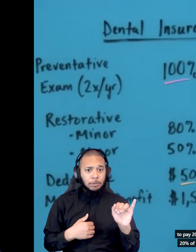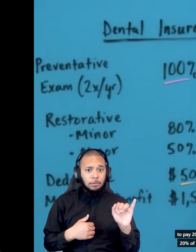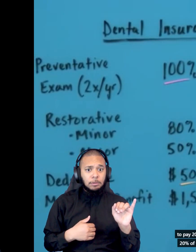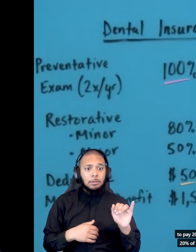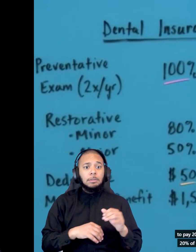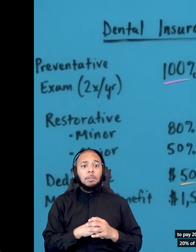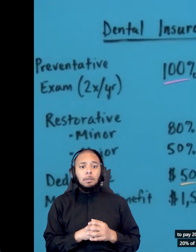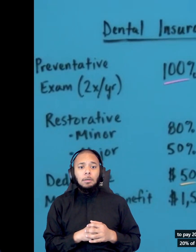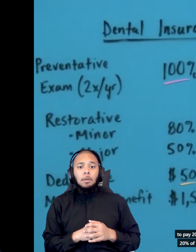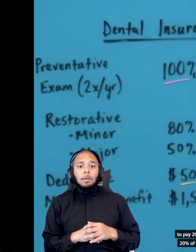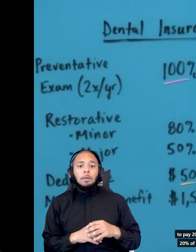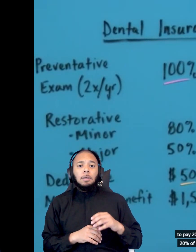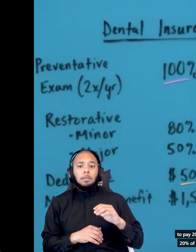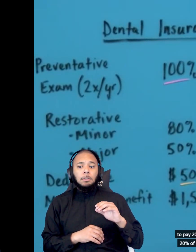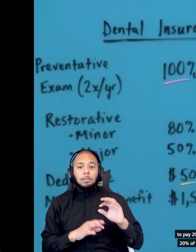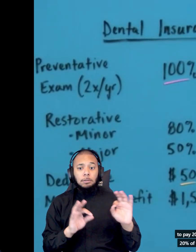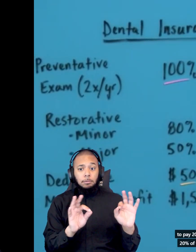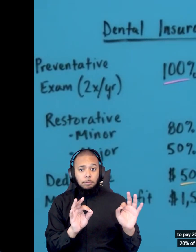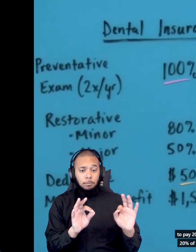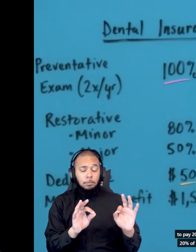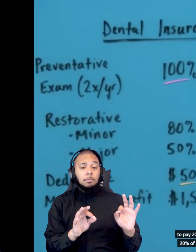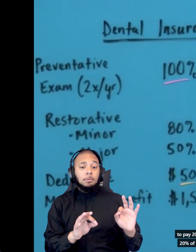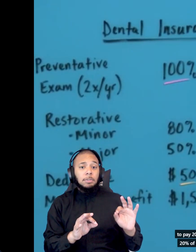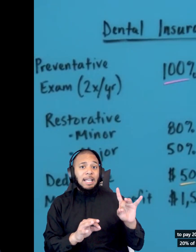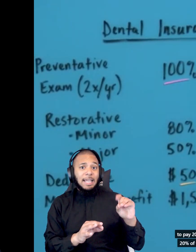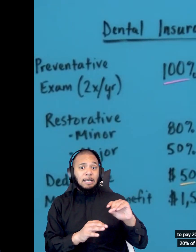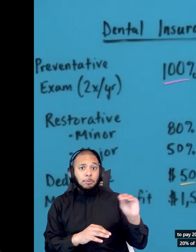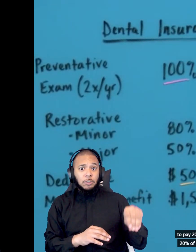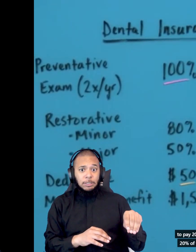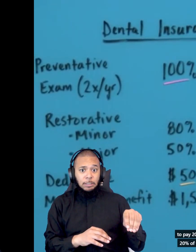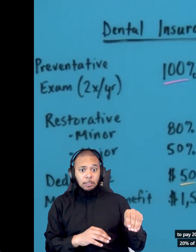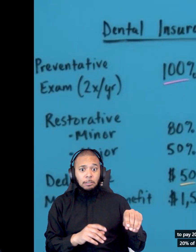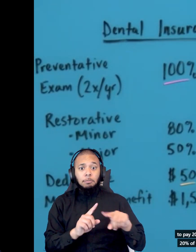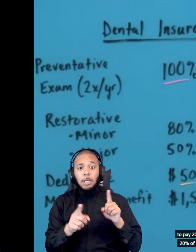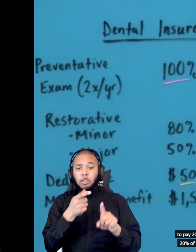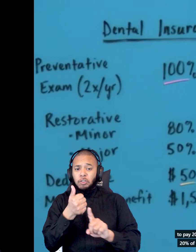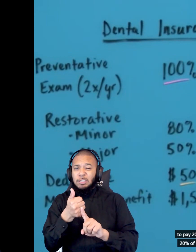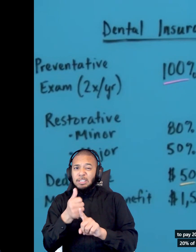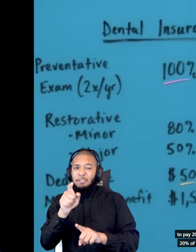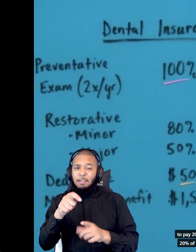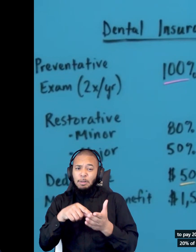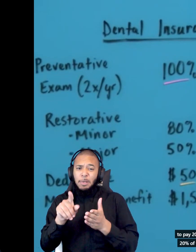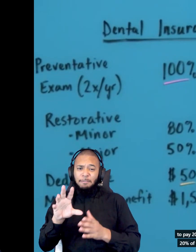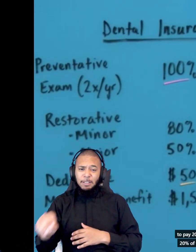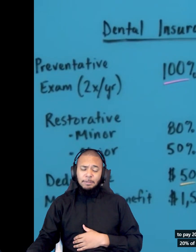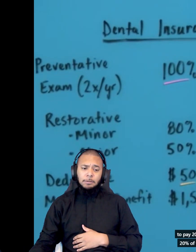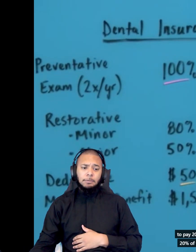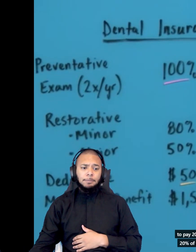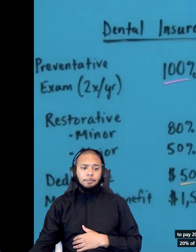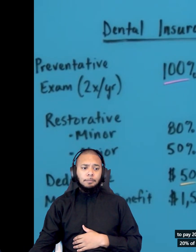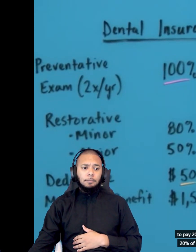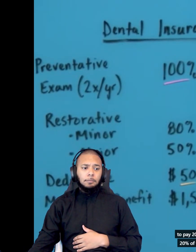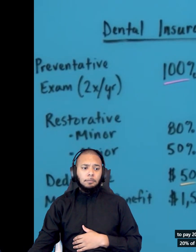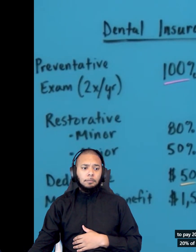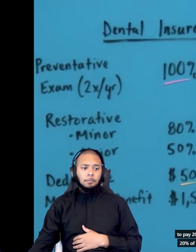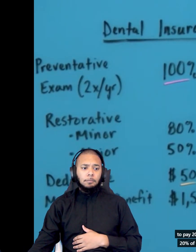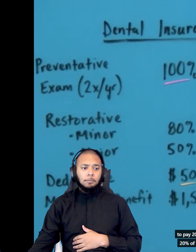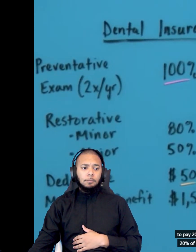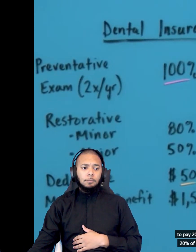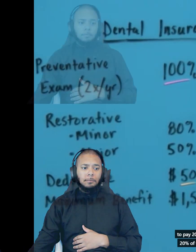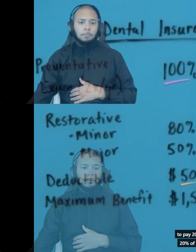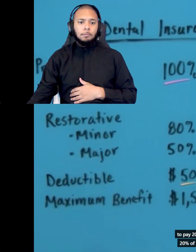pay 20%. So after you pay 50 and 20% of this is